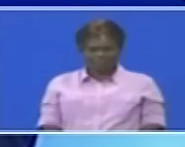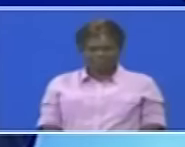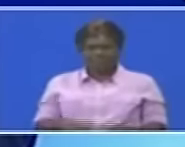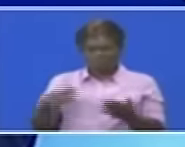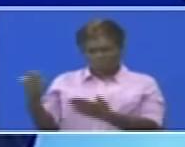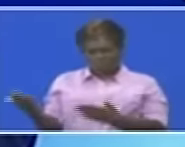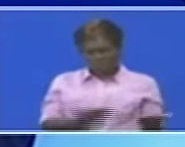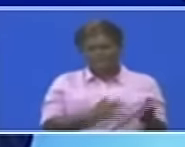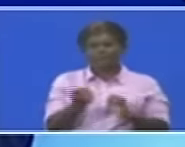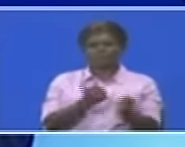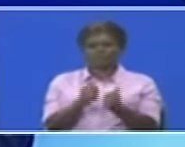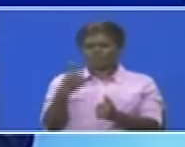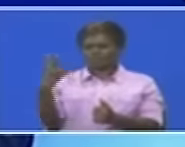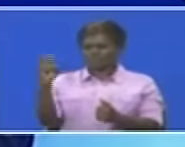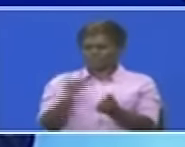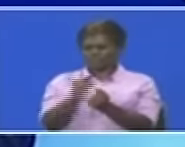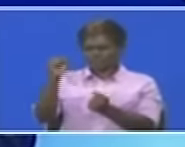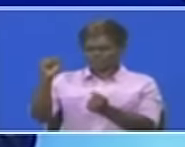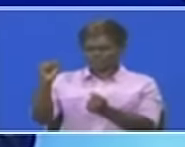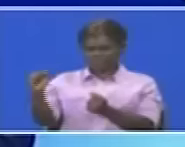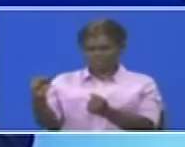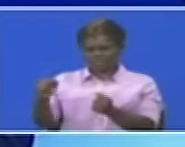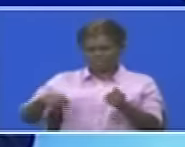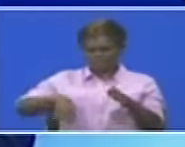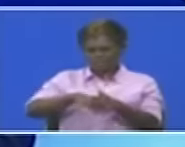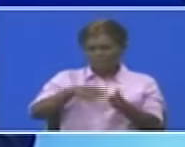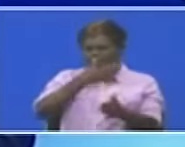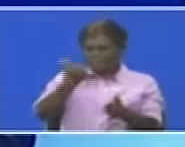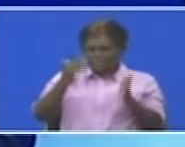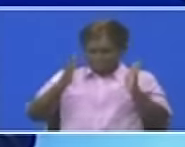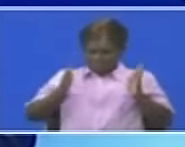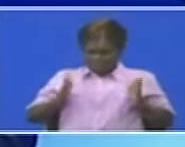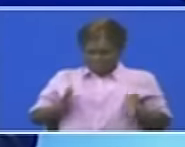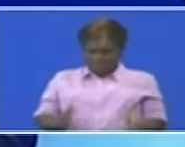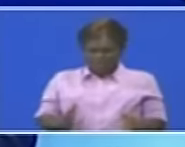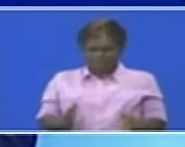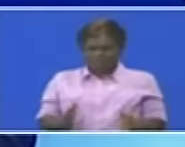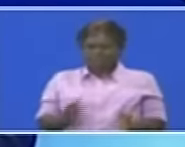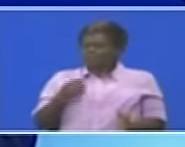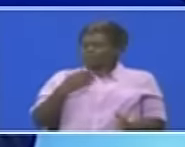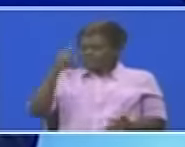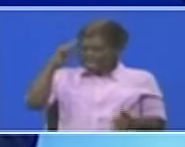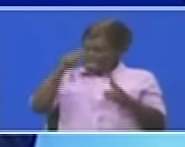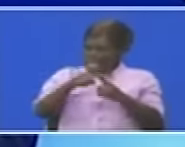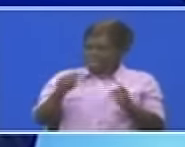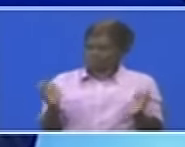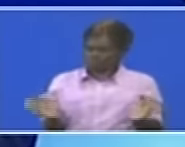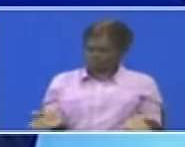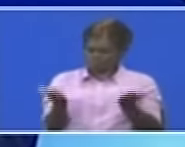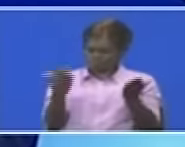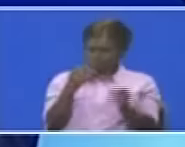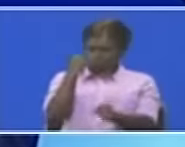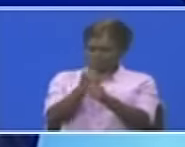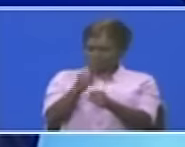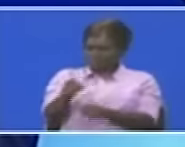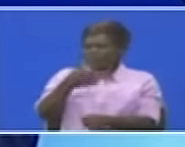Welcome to KTN Sports. 2015 Kenyan Premier League Midfielder of the Year Erick Johana set his sights on improving his performances and saw him named among